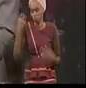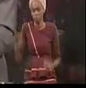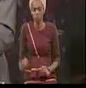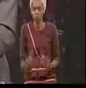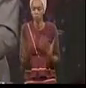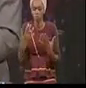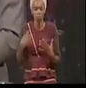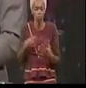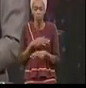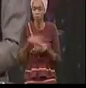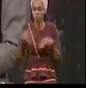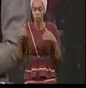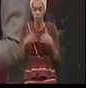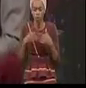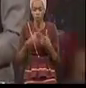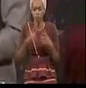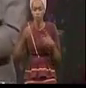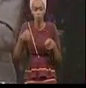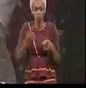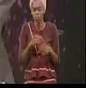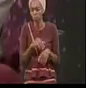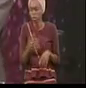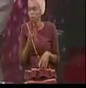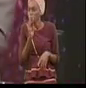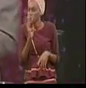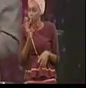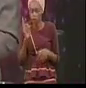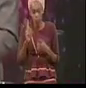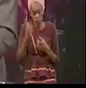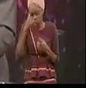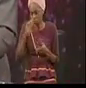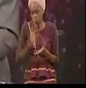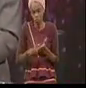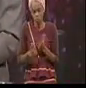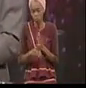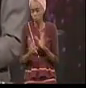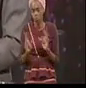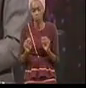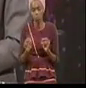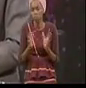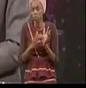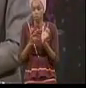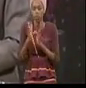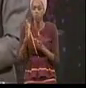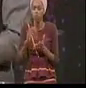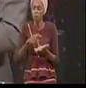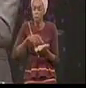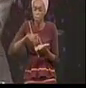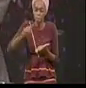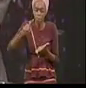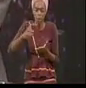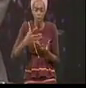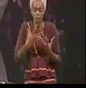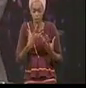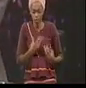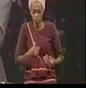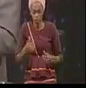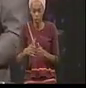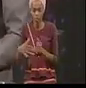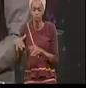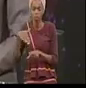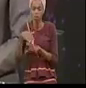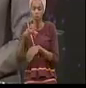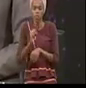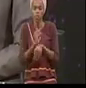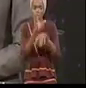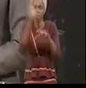don't have to go to any waterside before you can be forgiven. Christ said to it all on Calvary. Open your mouth